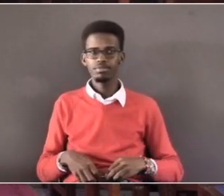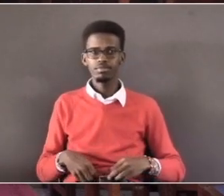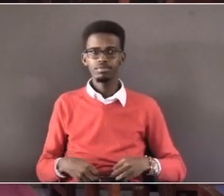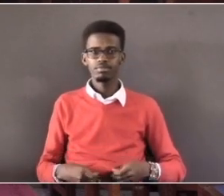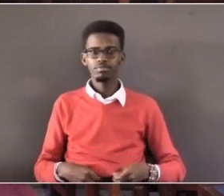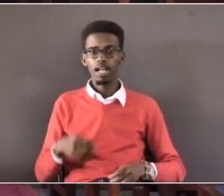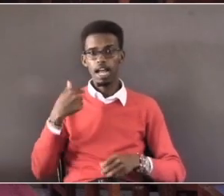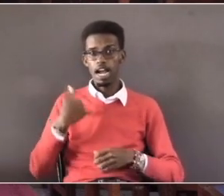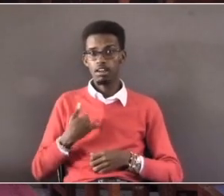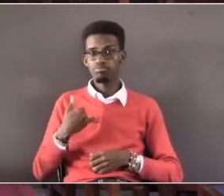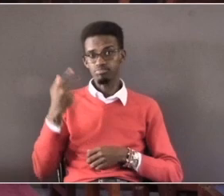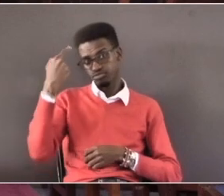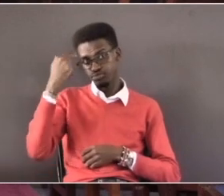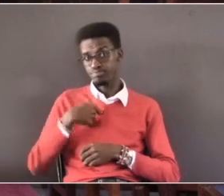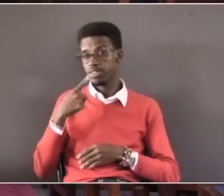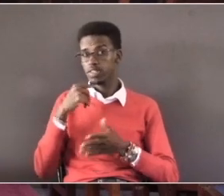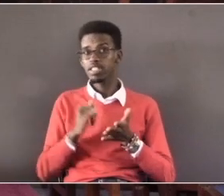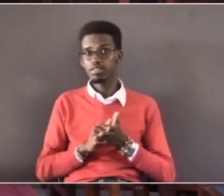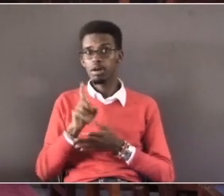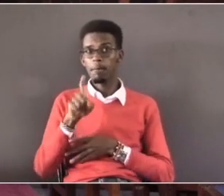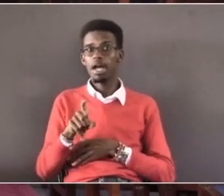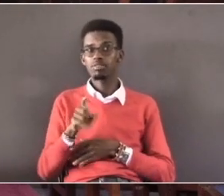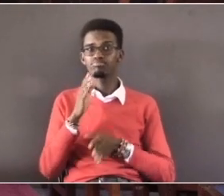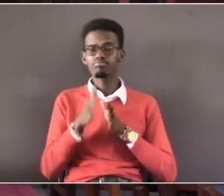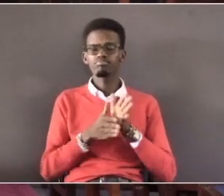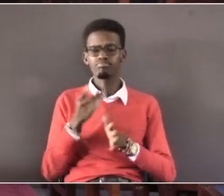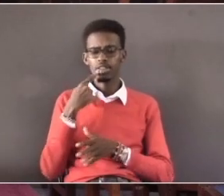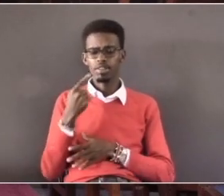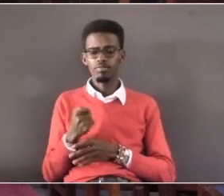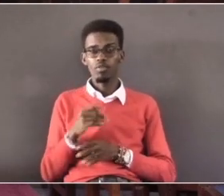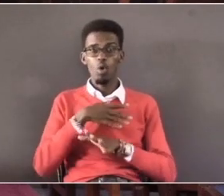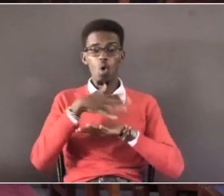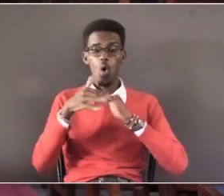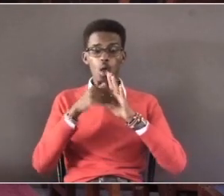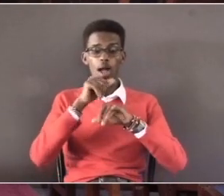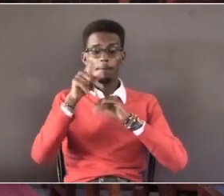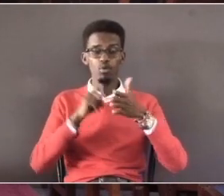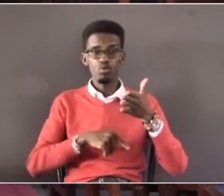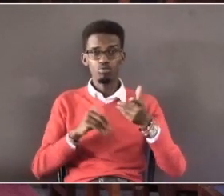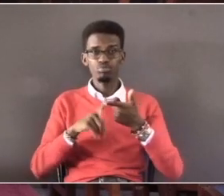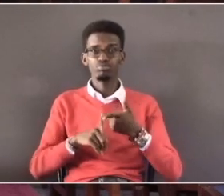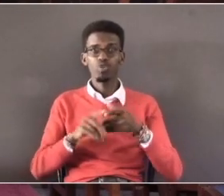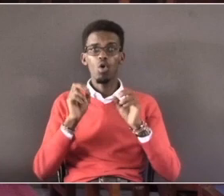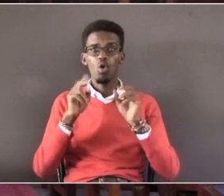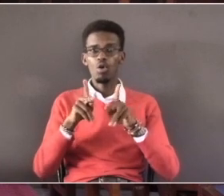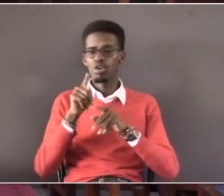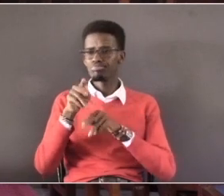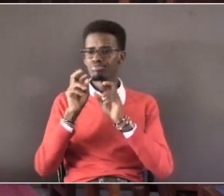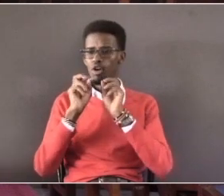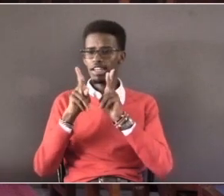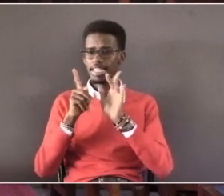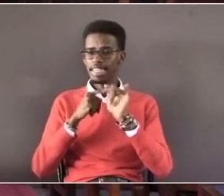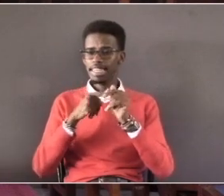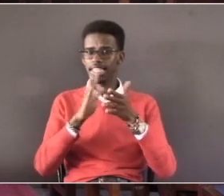Now for me, once again, I say terms and conditions apply. It is all about, okay, are you okay